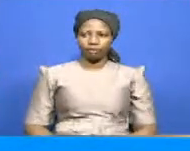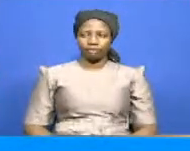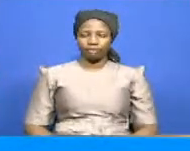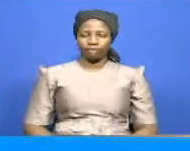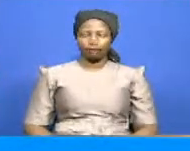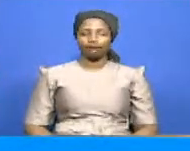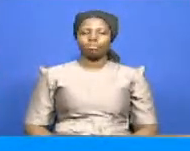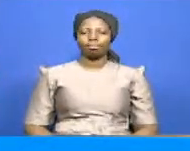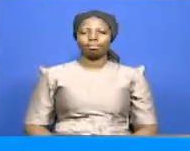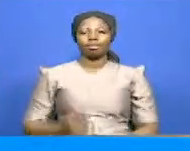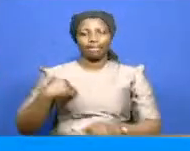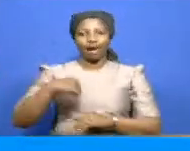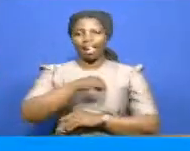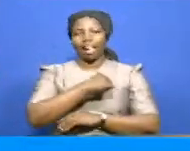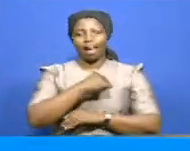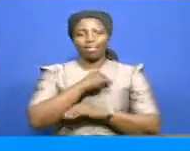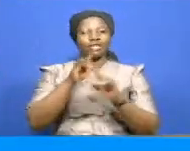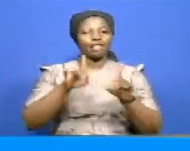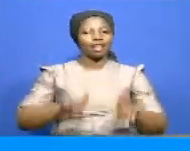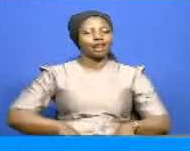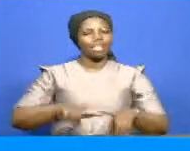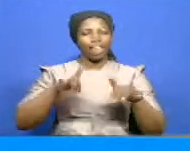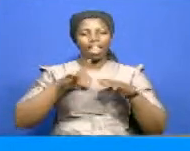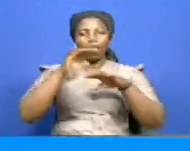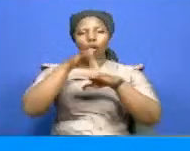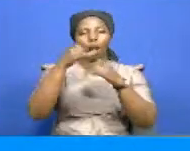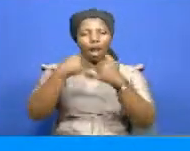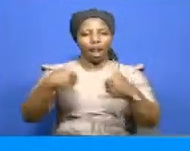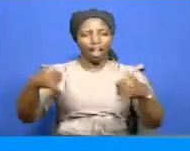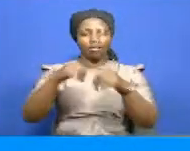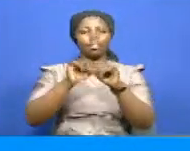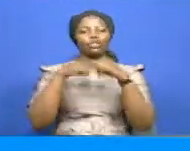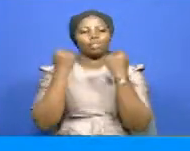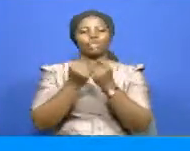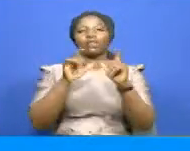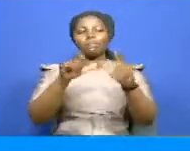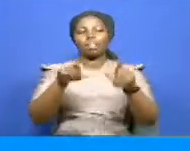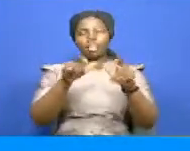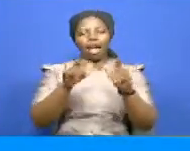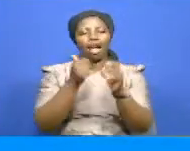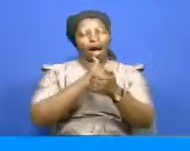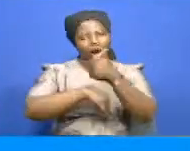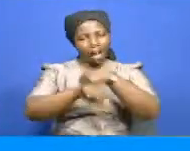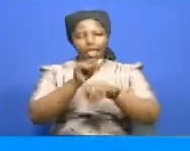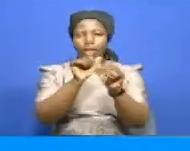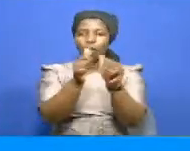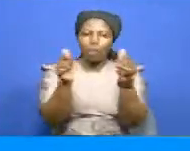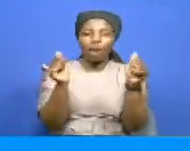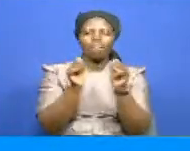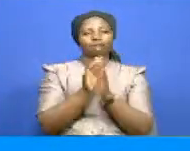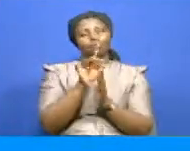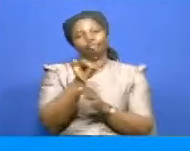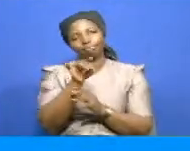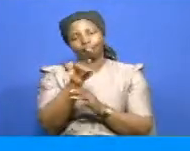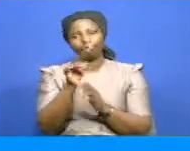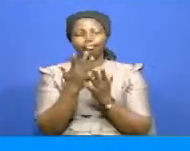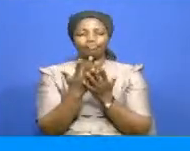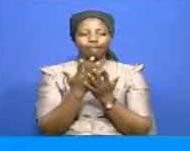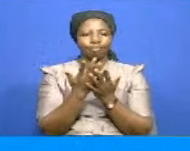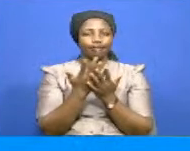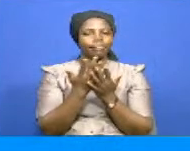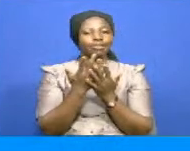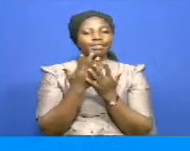We are on air and online. Our social media platforms are active. This live broadcast is available on